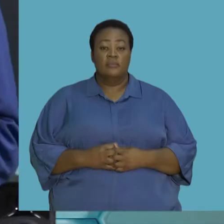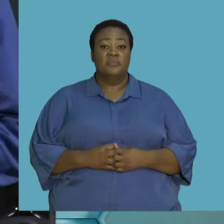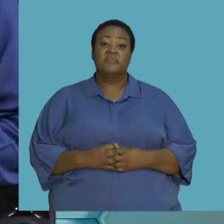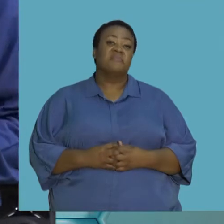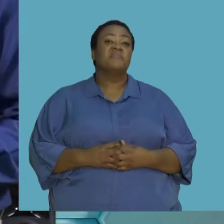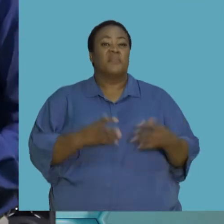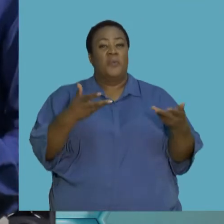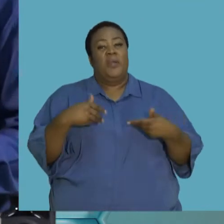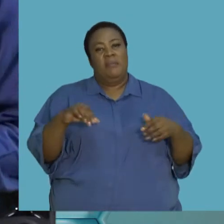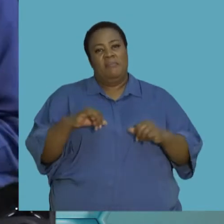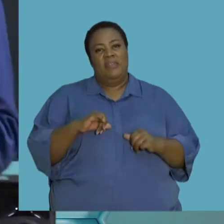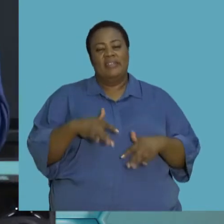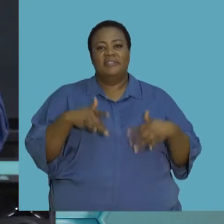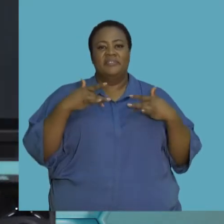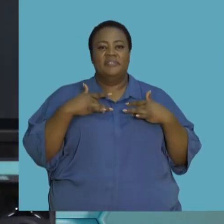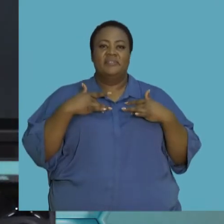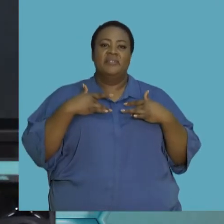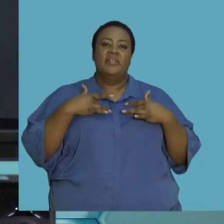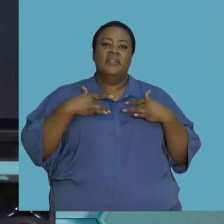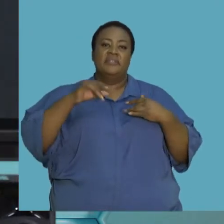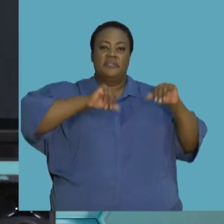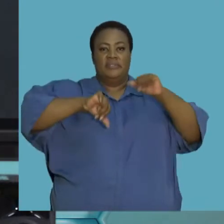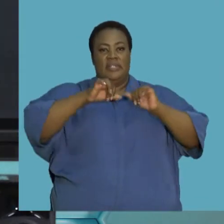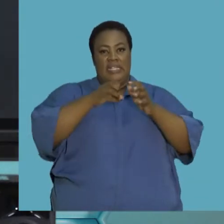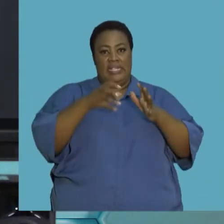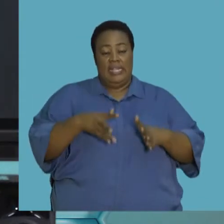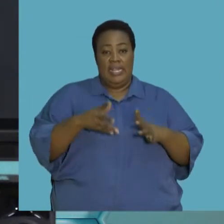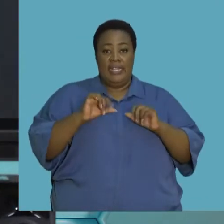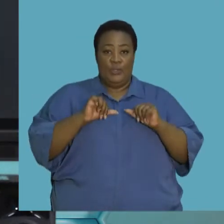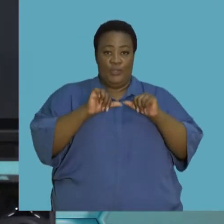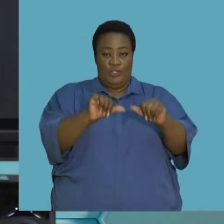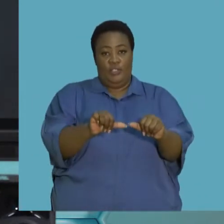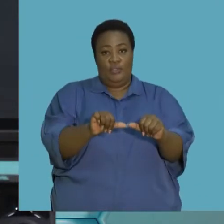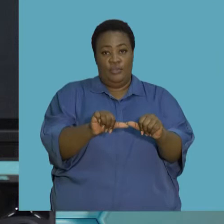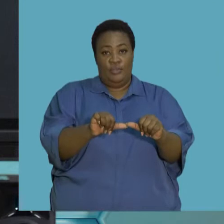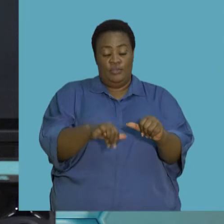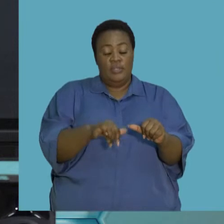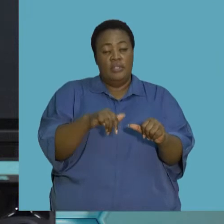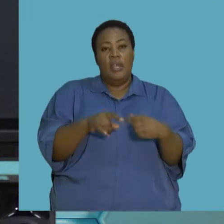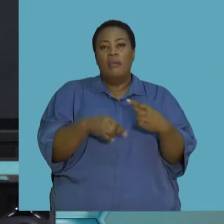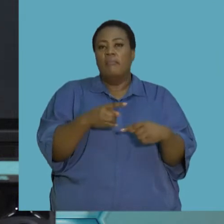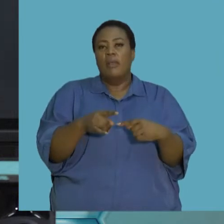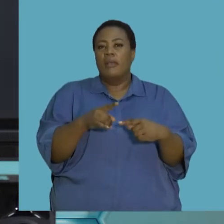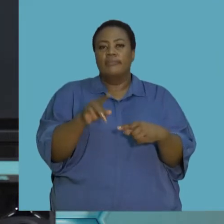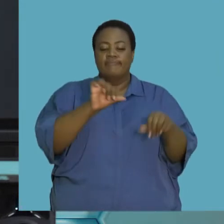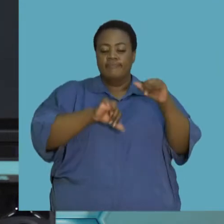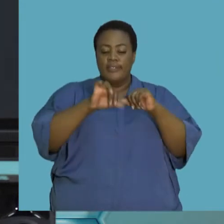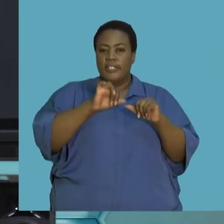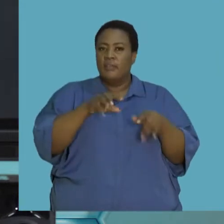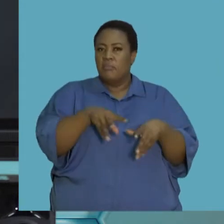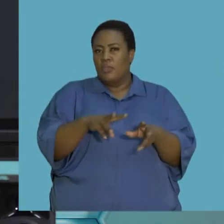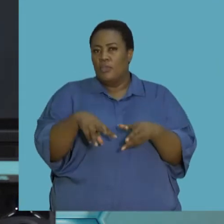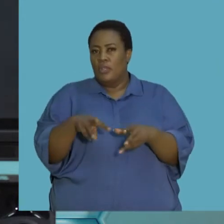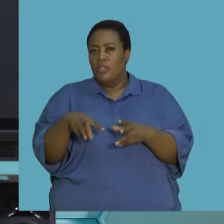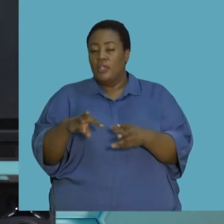Welcome back, life science learners. So let's continue with today's installment of scientific methodology. Let's get straight into it and try and